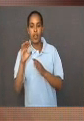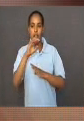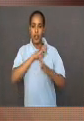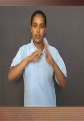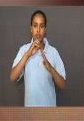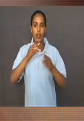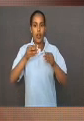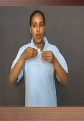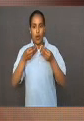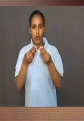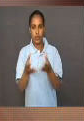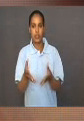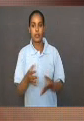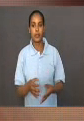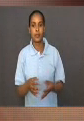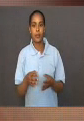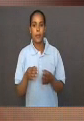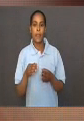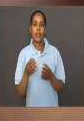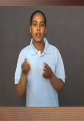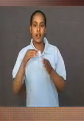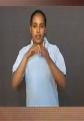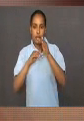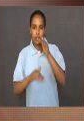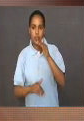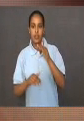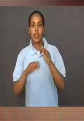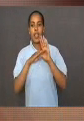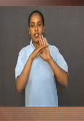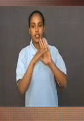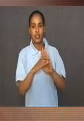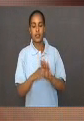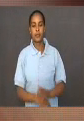electrons lost by the reducing agent.